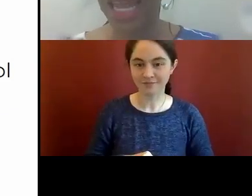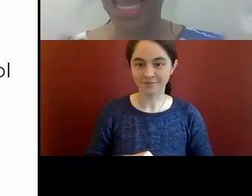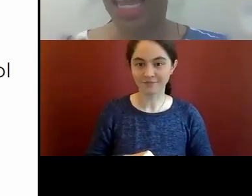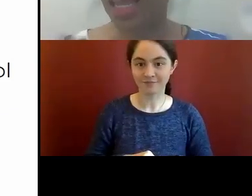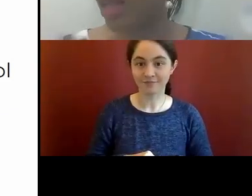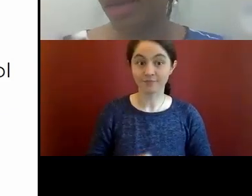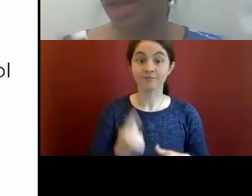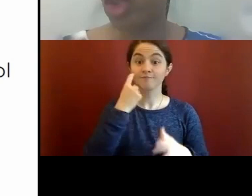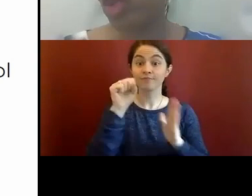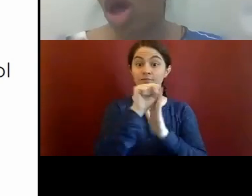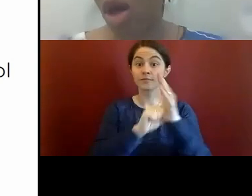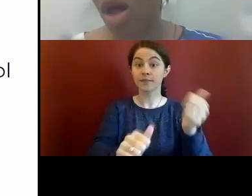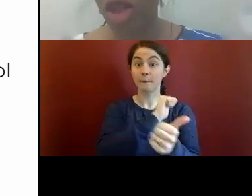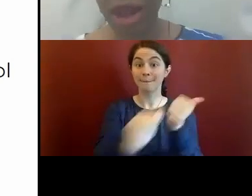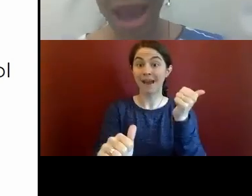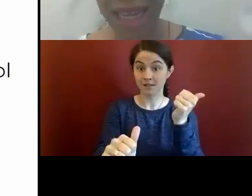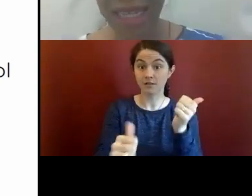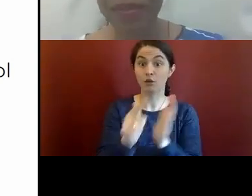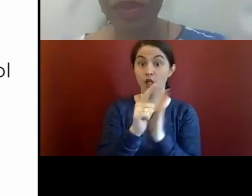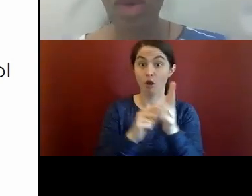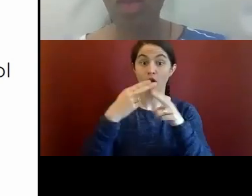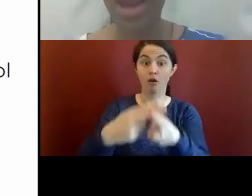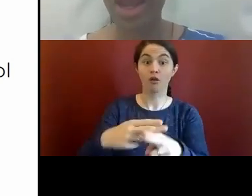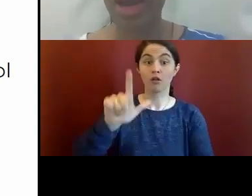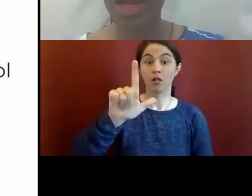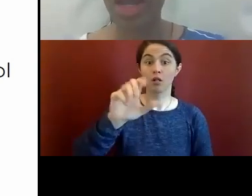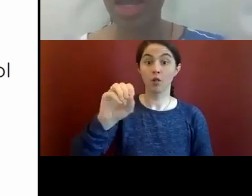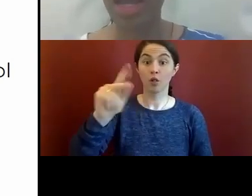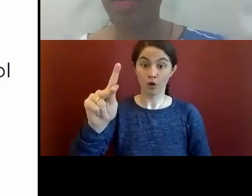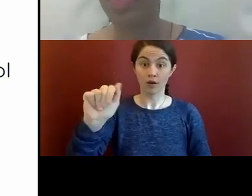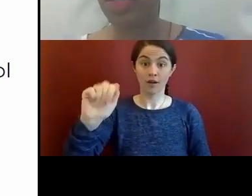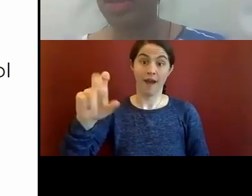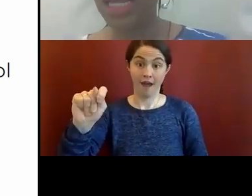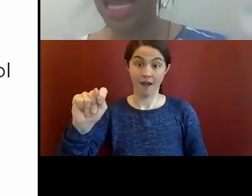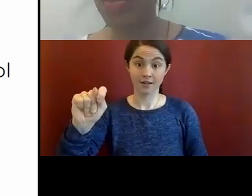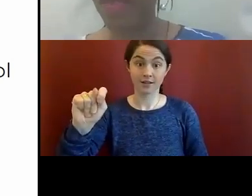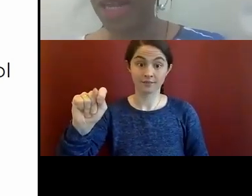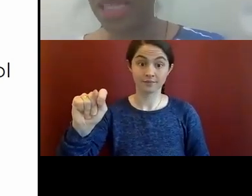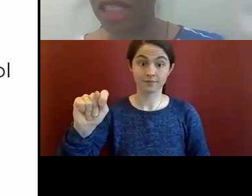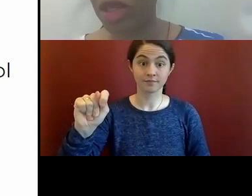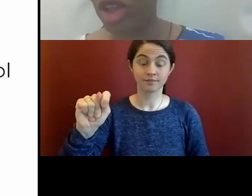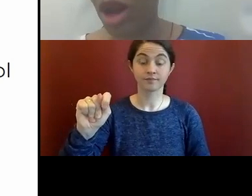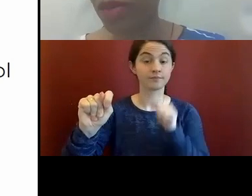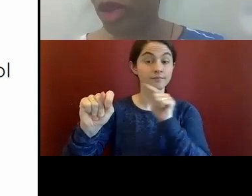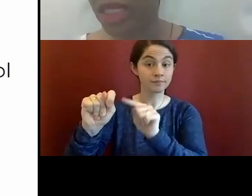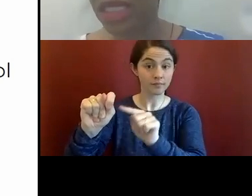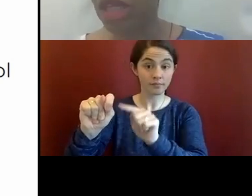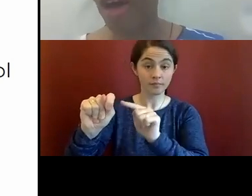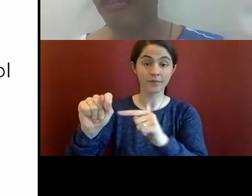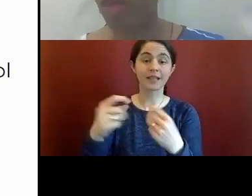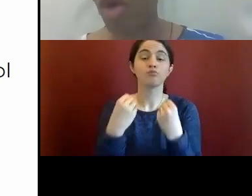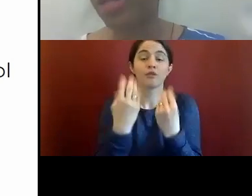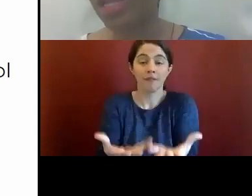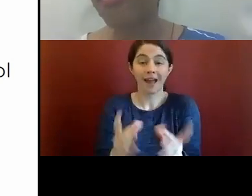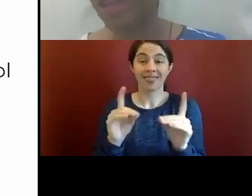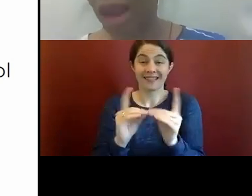passed a new law called the Look Act, where it has provided the district the opportunity to